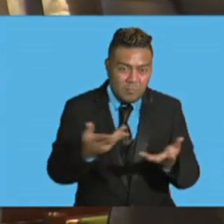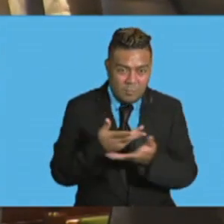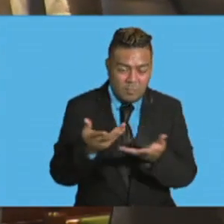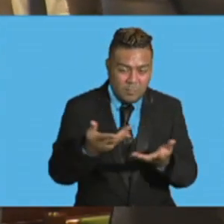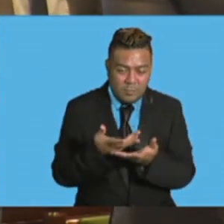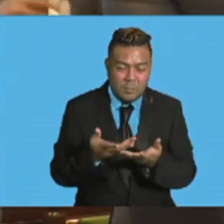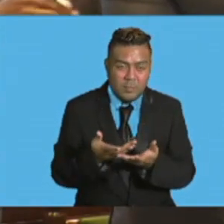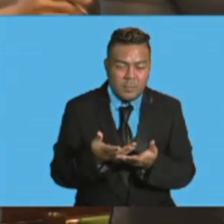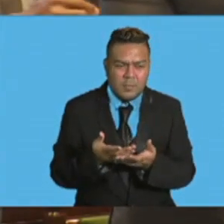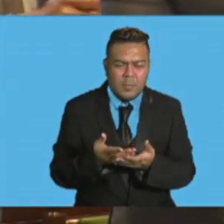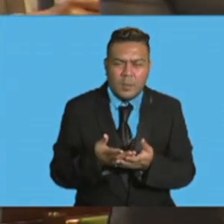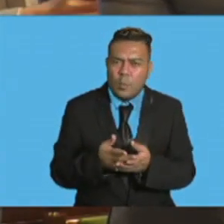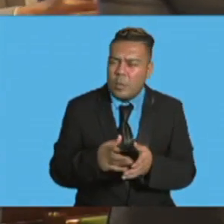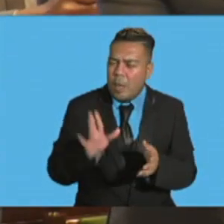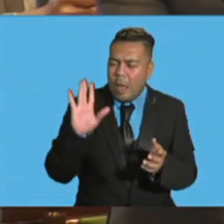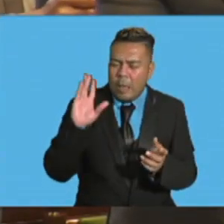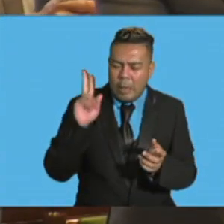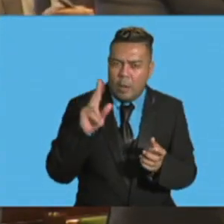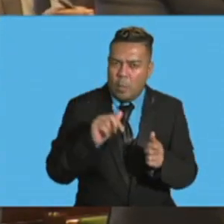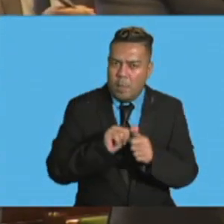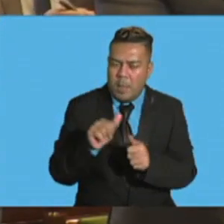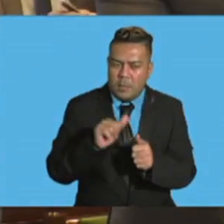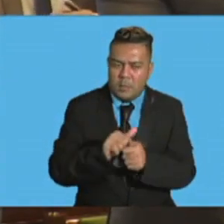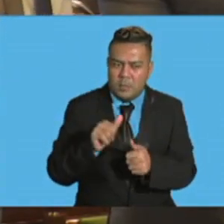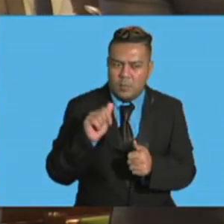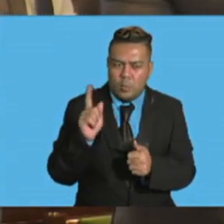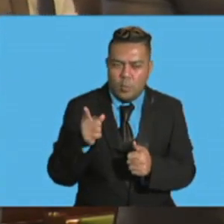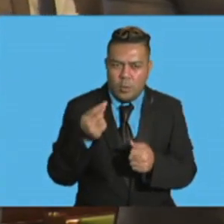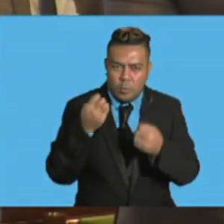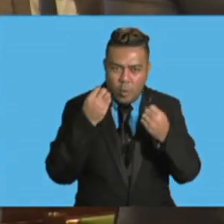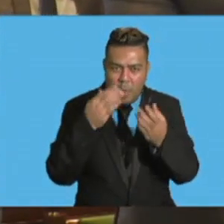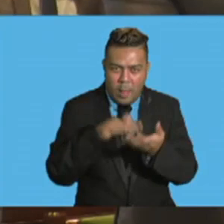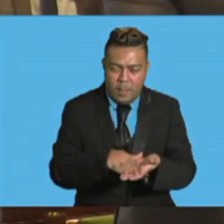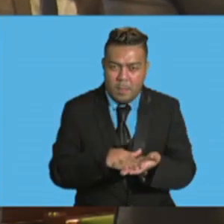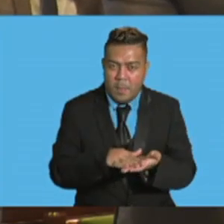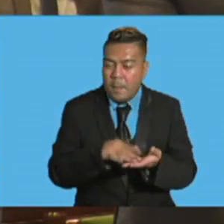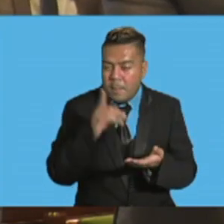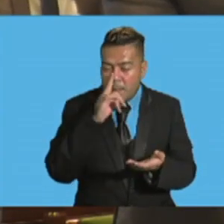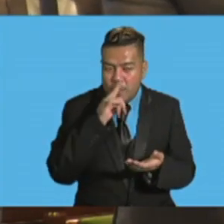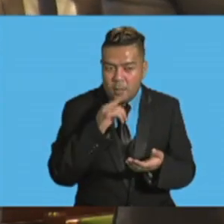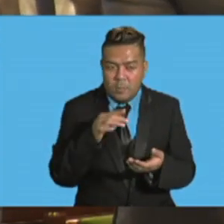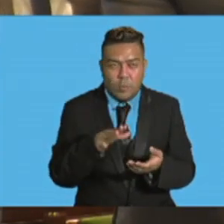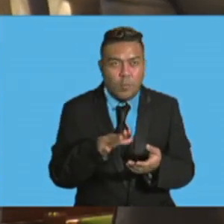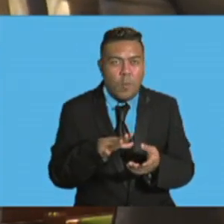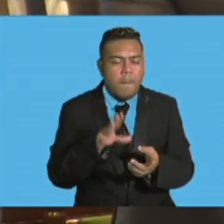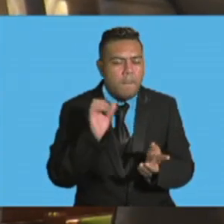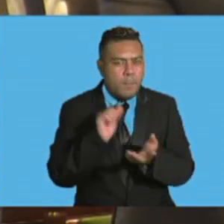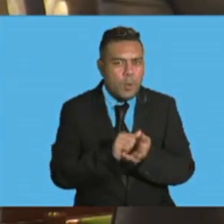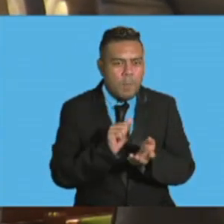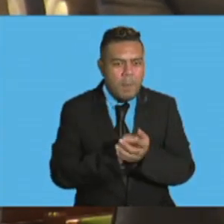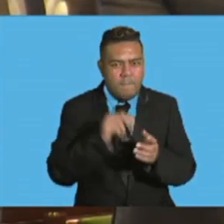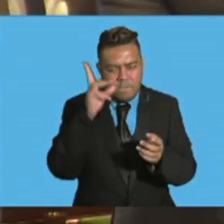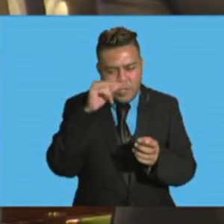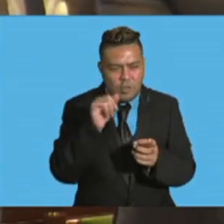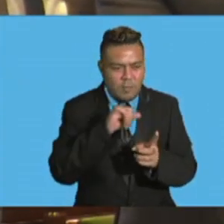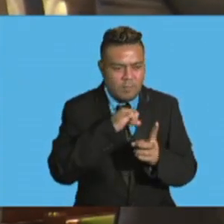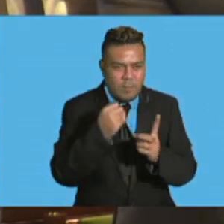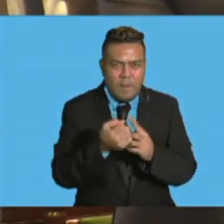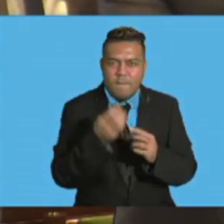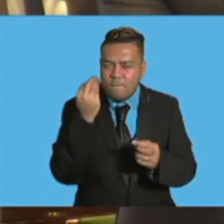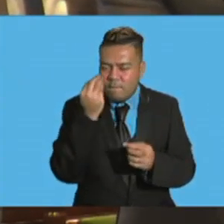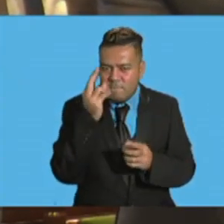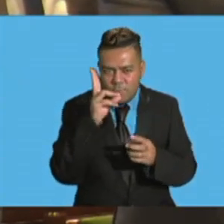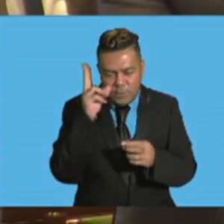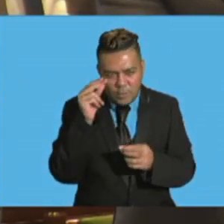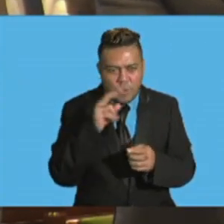best, where we were able to demonstrate and help people participate in authentic Fijian atmosphere, Fijian foods,